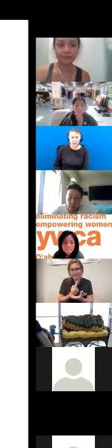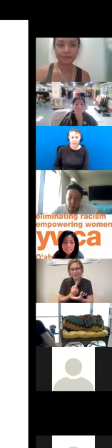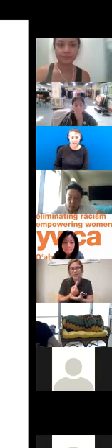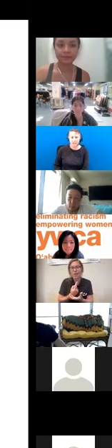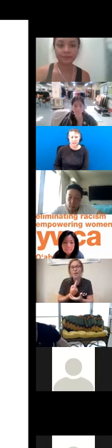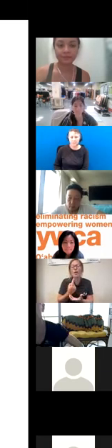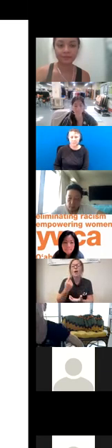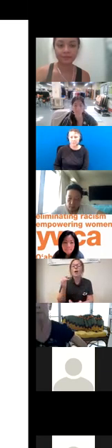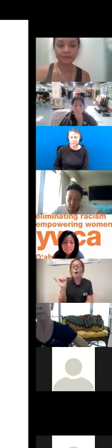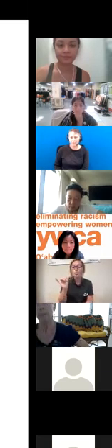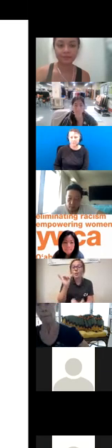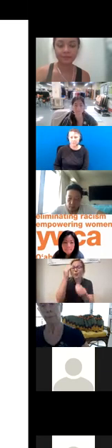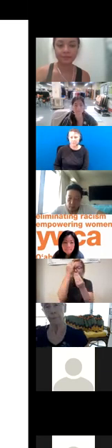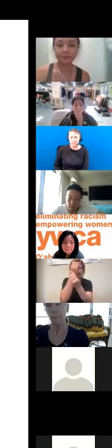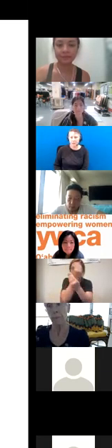And